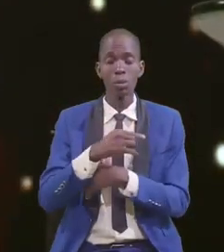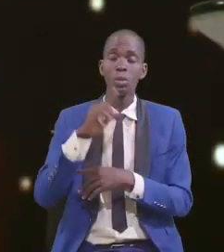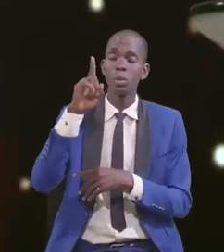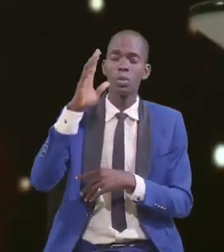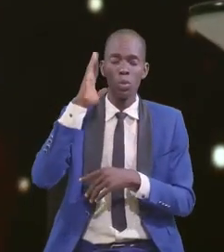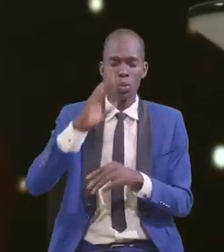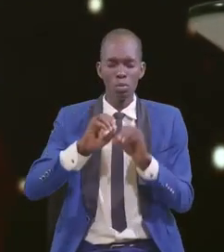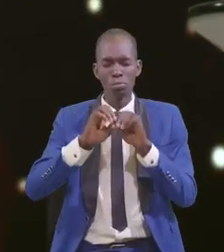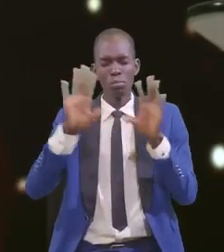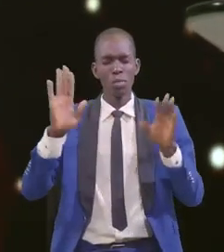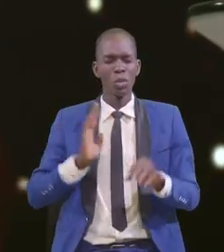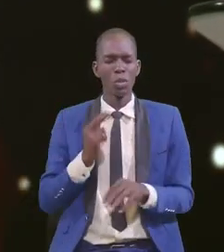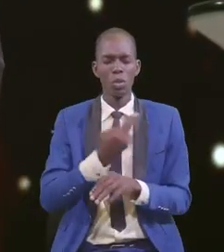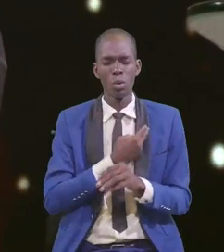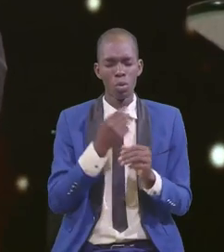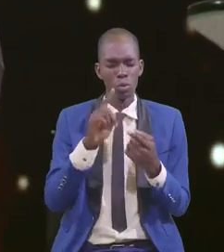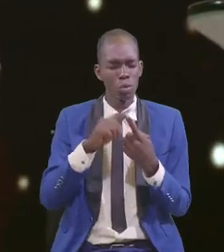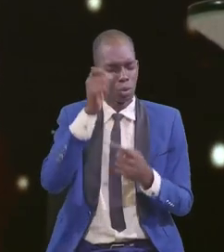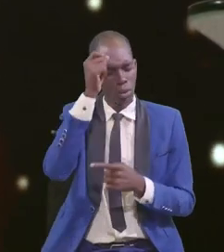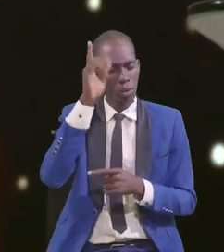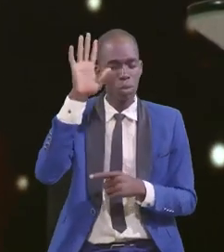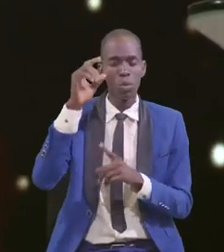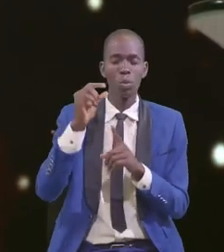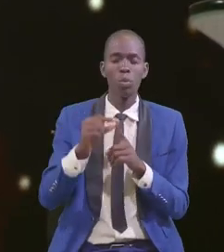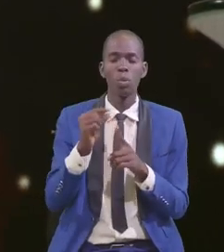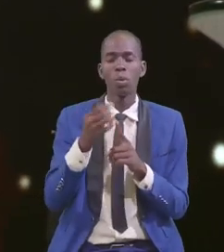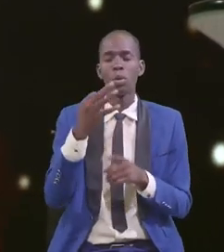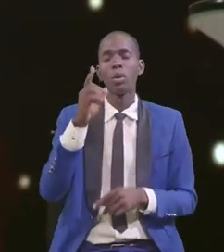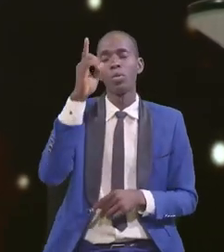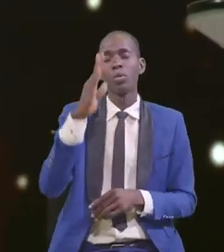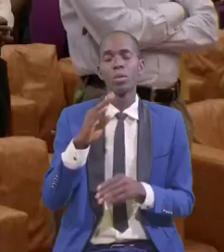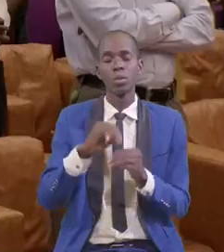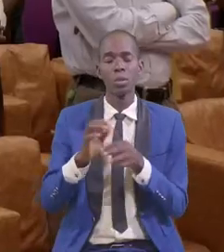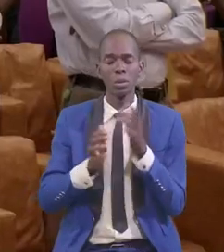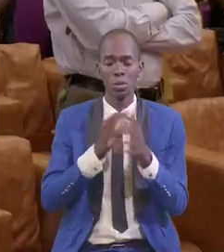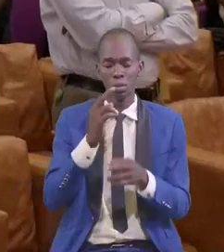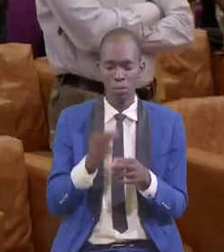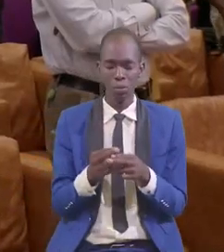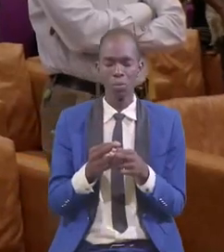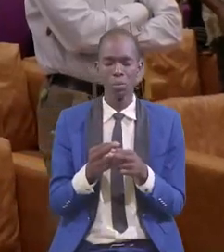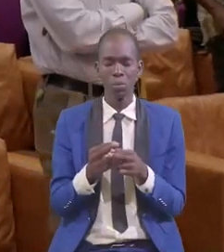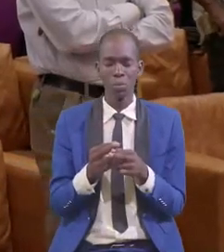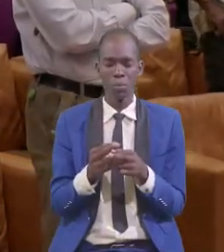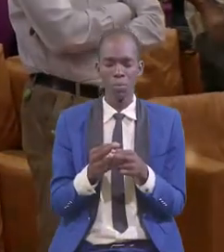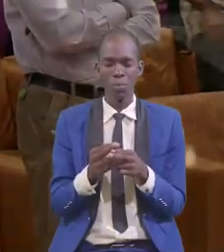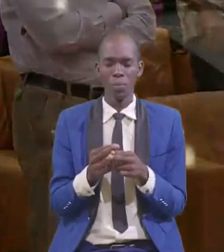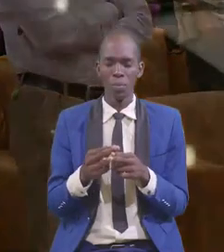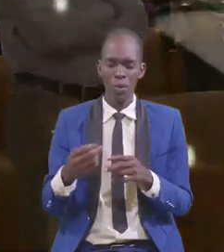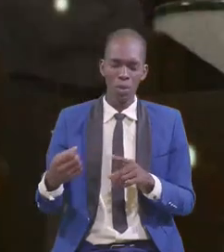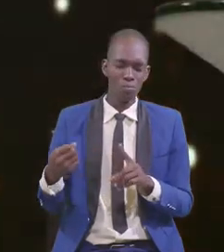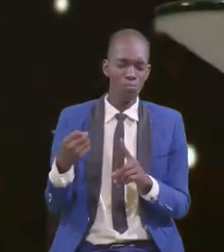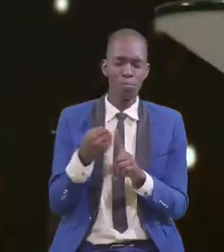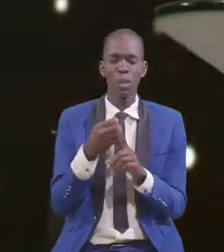enlighten us to understand the word of God in Jesus' name. Impact in